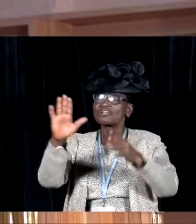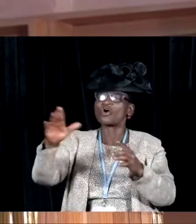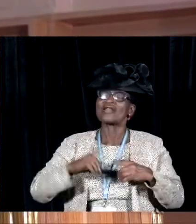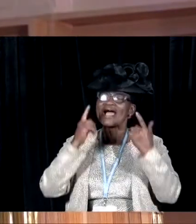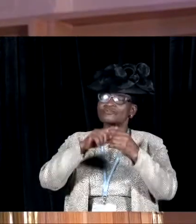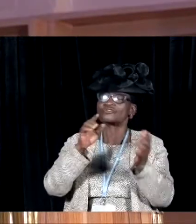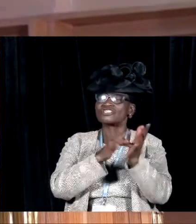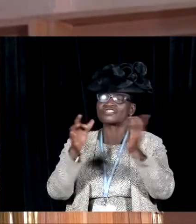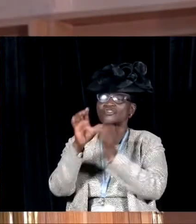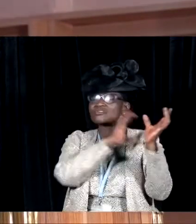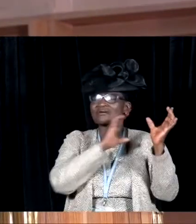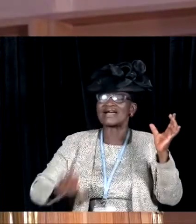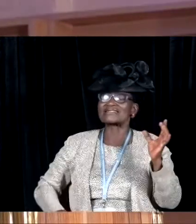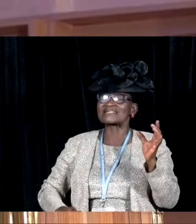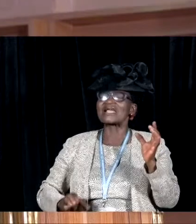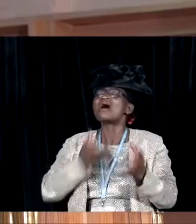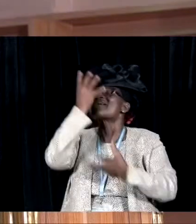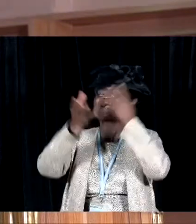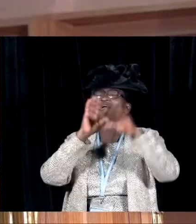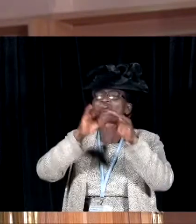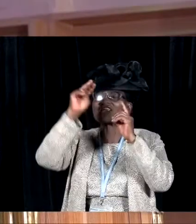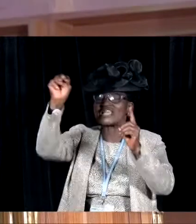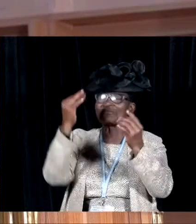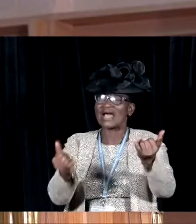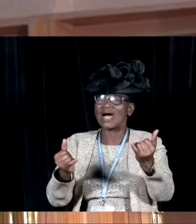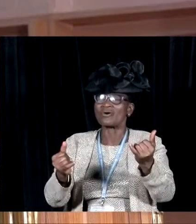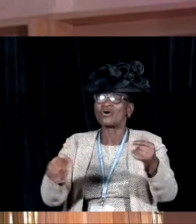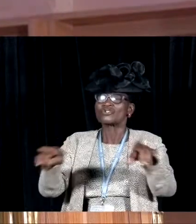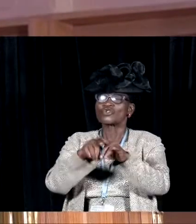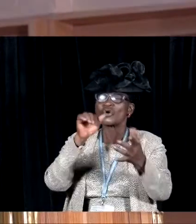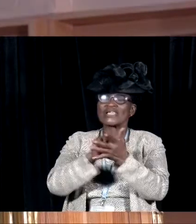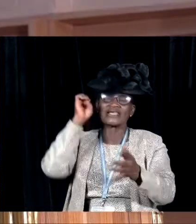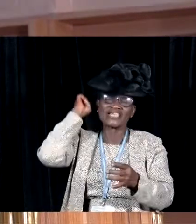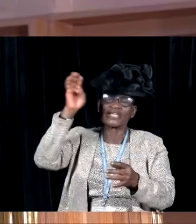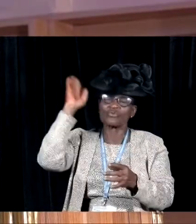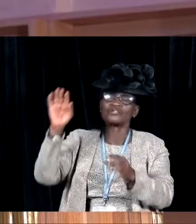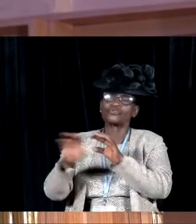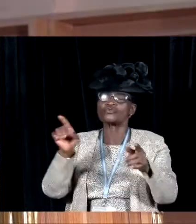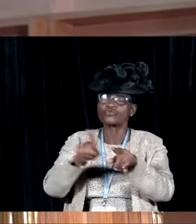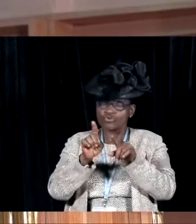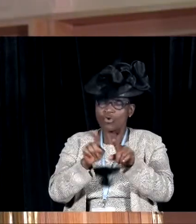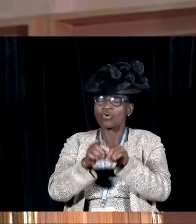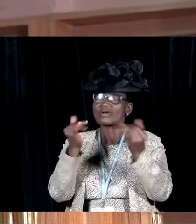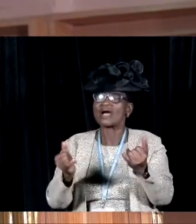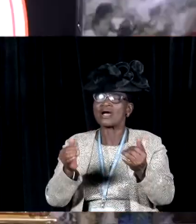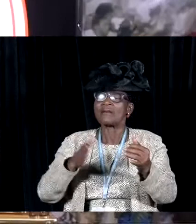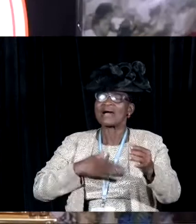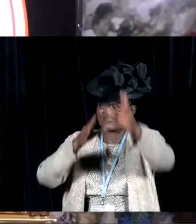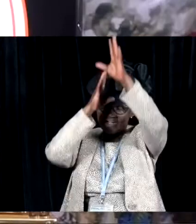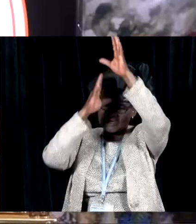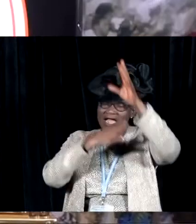your soul, and he will do so in Jesus' name. Amen. So, my Father, my God, I want to thank you for your word this